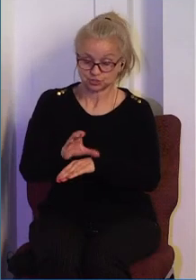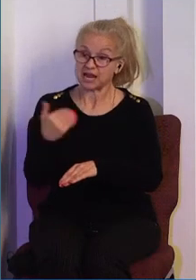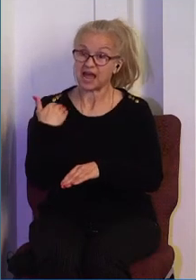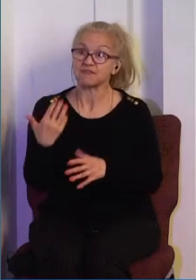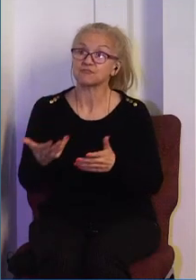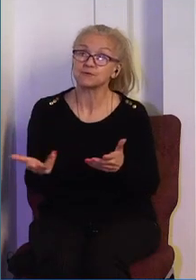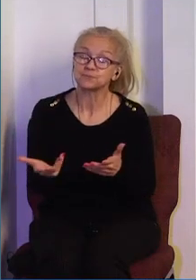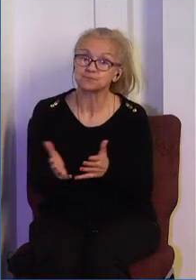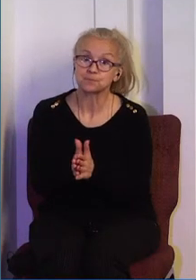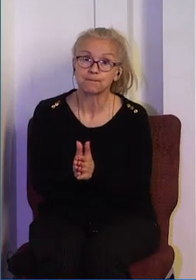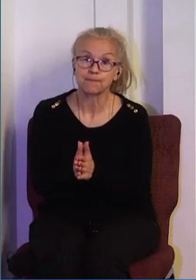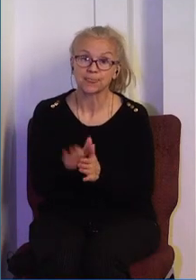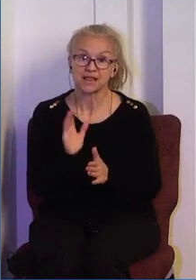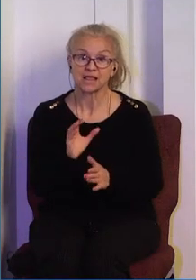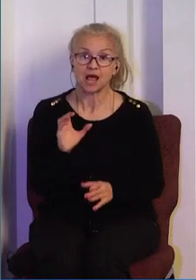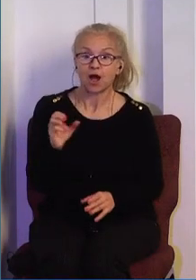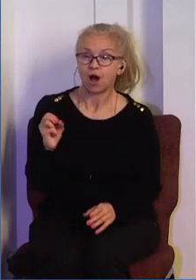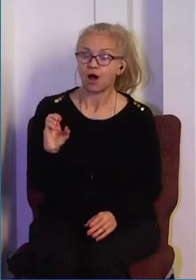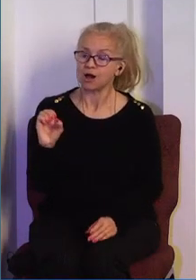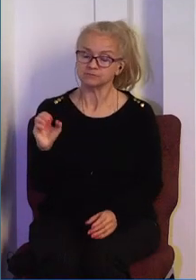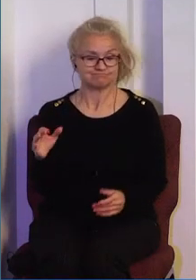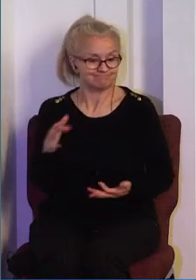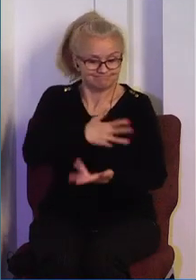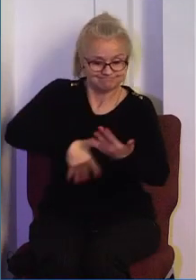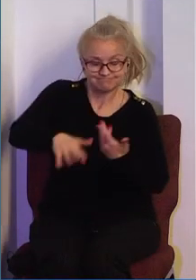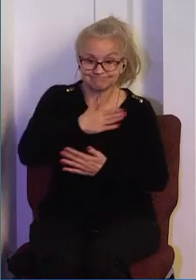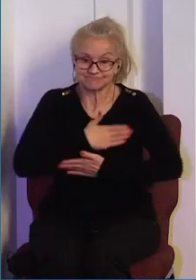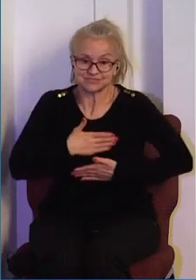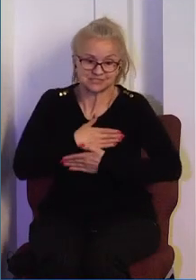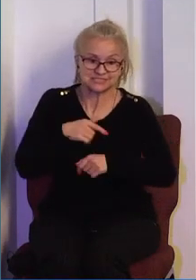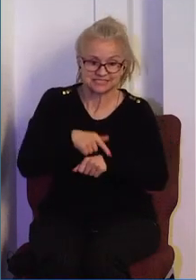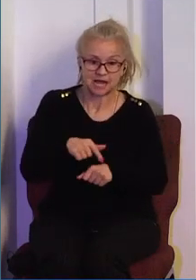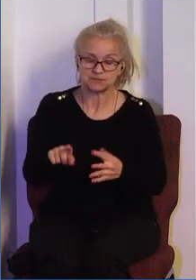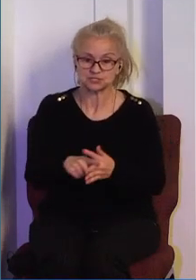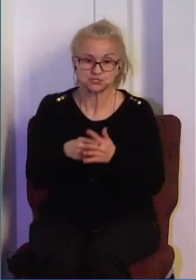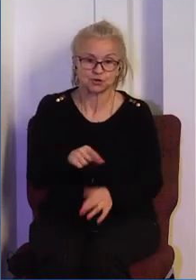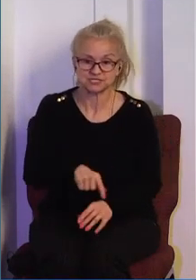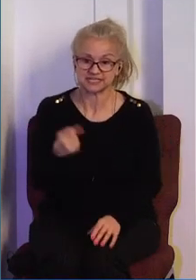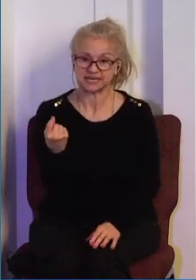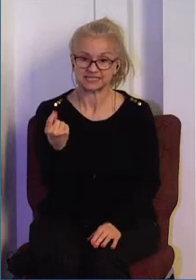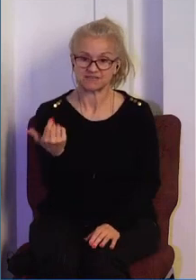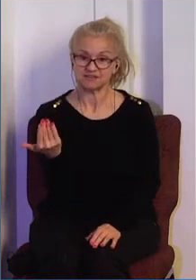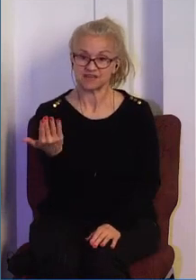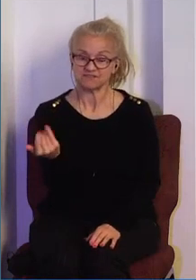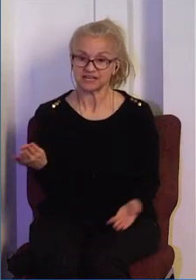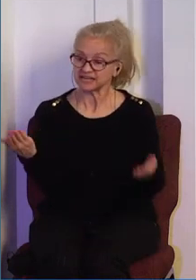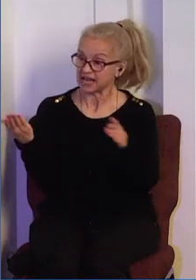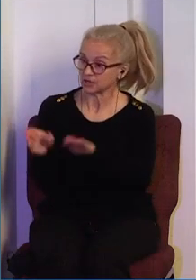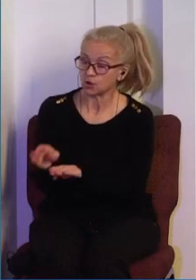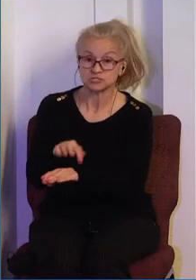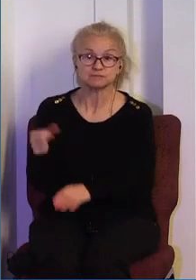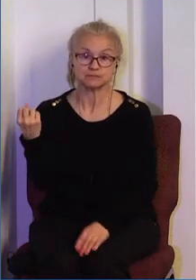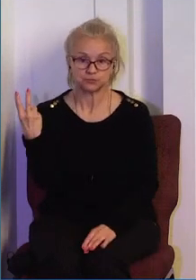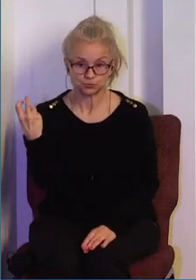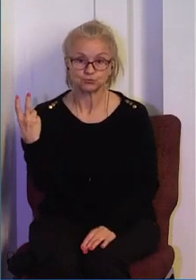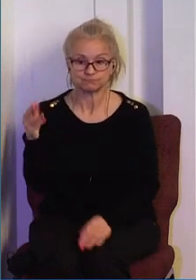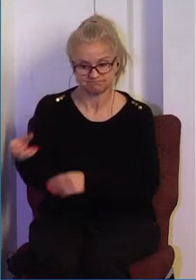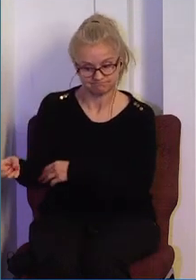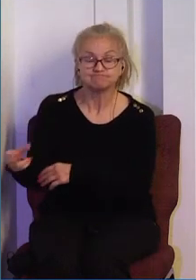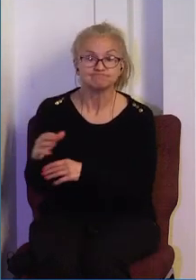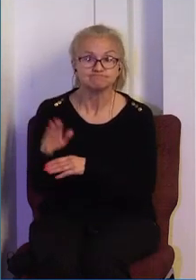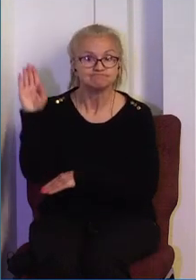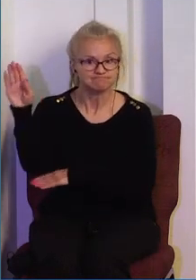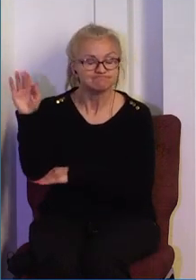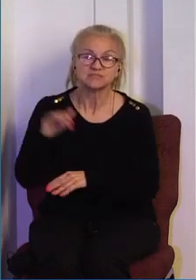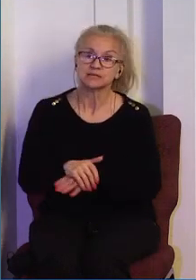our hospitality time that starts at 11:15 here and it closes at noon. That Zoom link